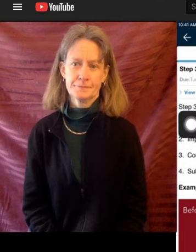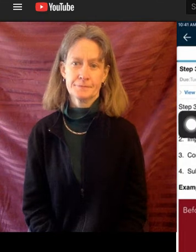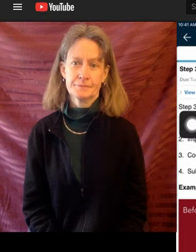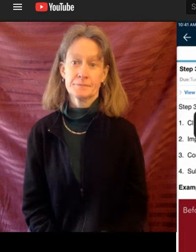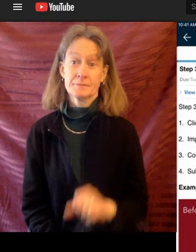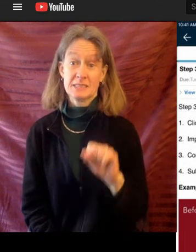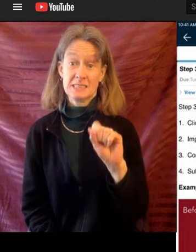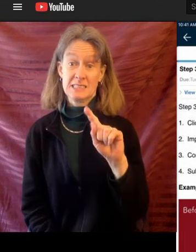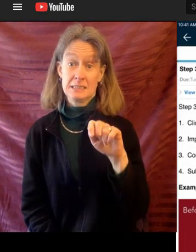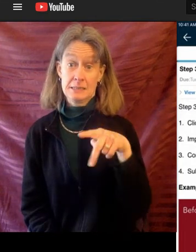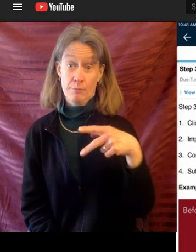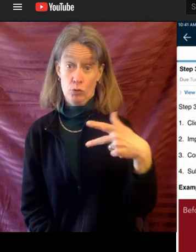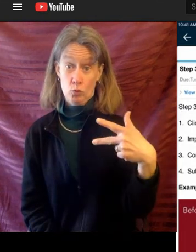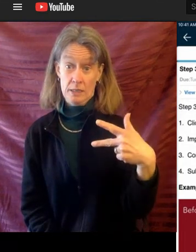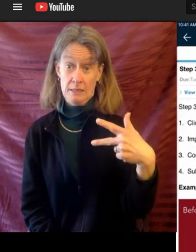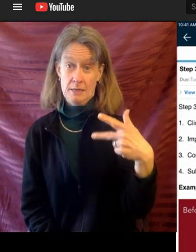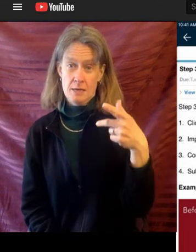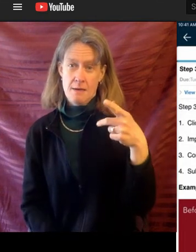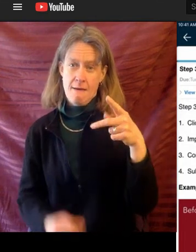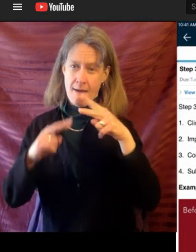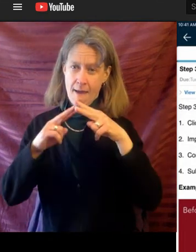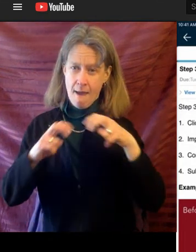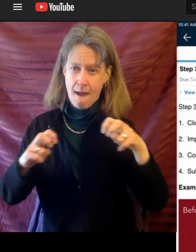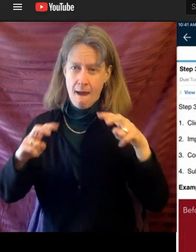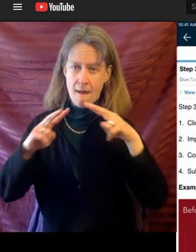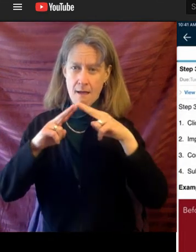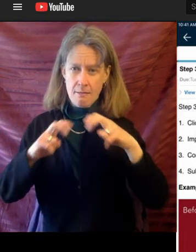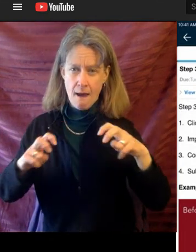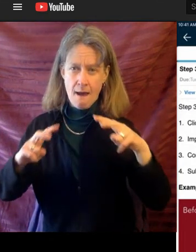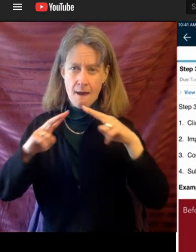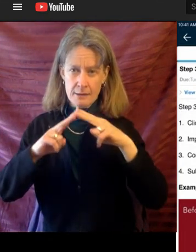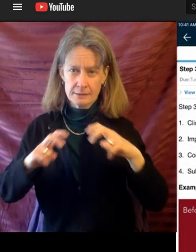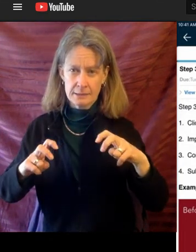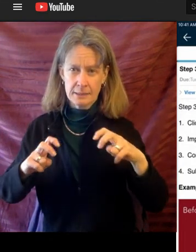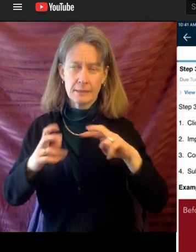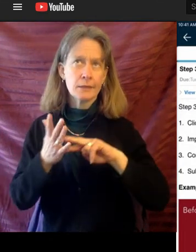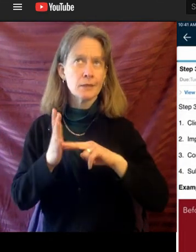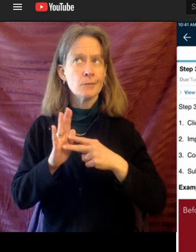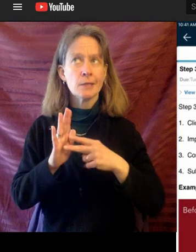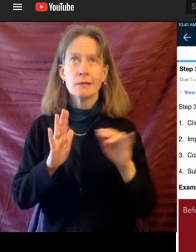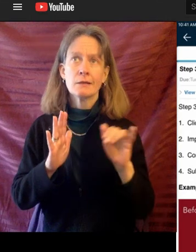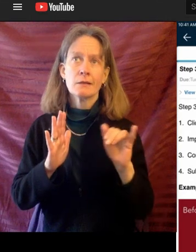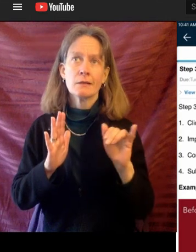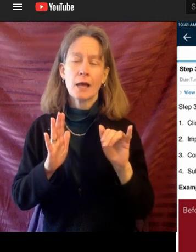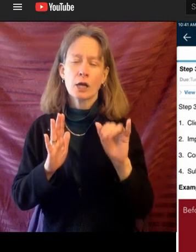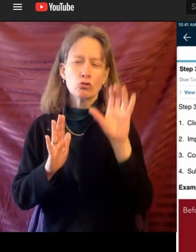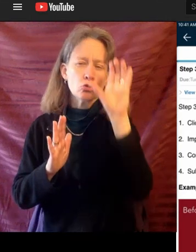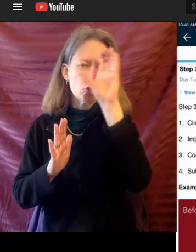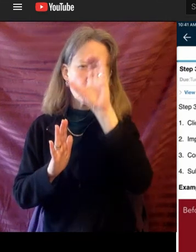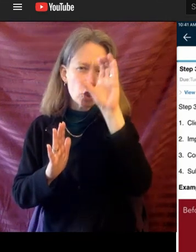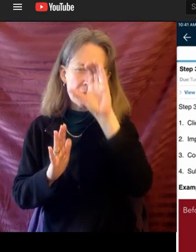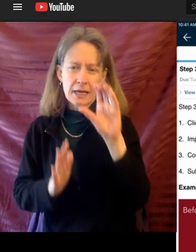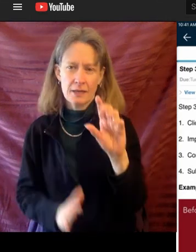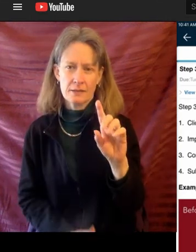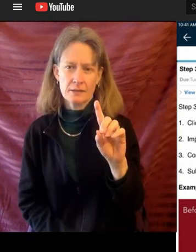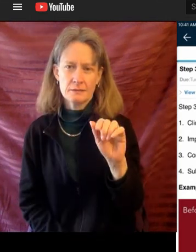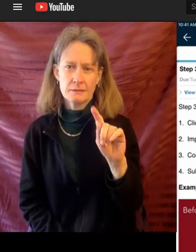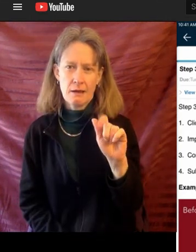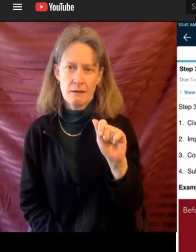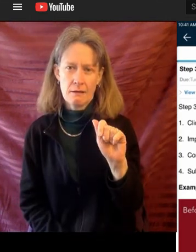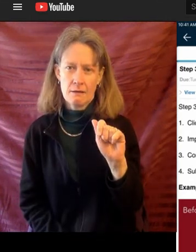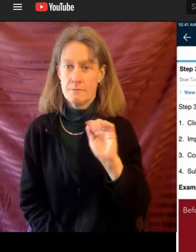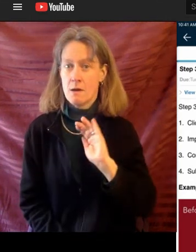Step 3, analyzing. That means like looking at the data, our